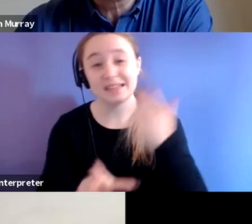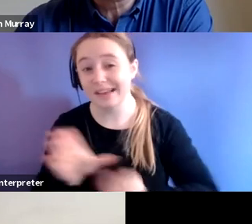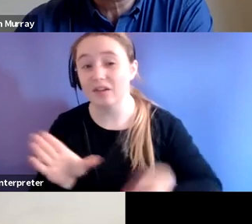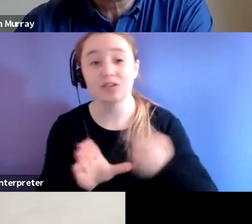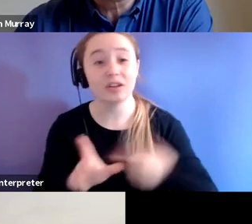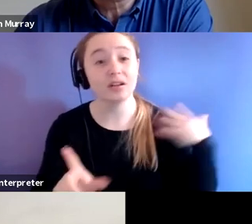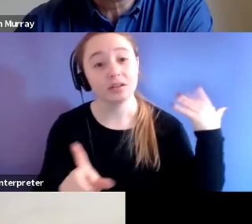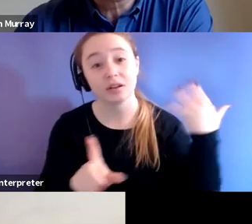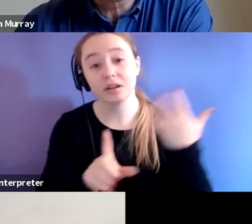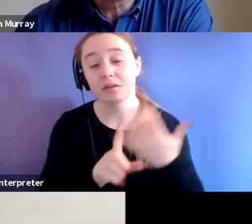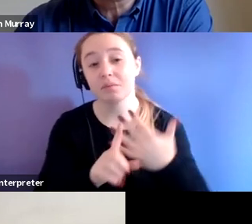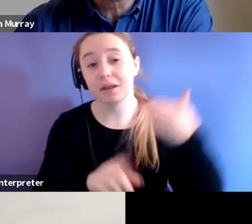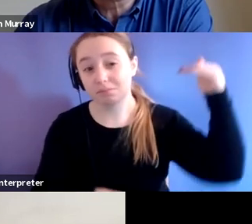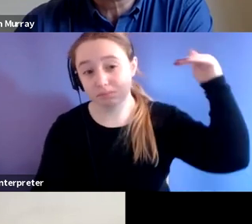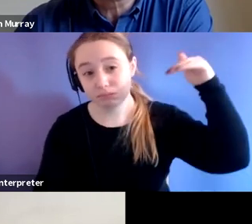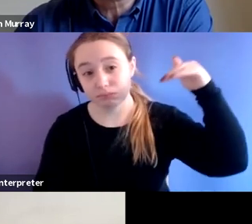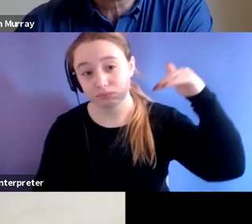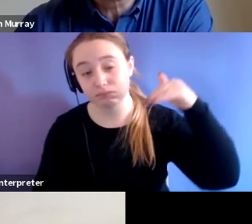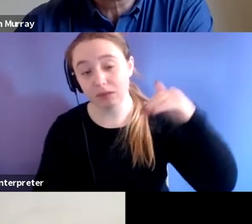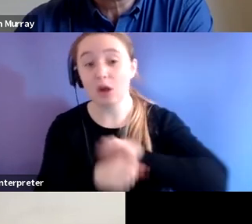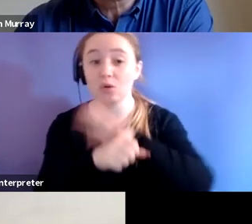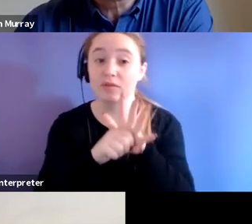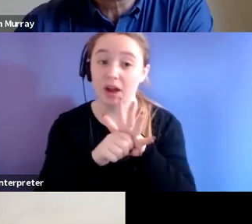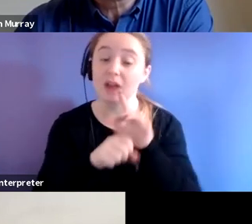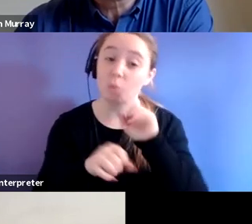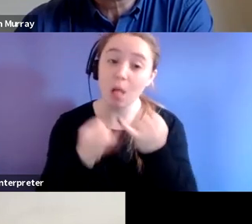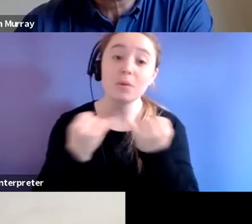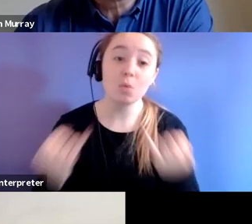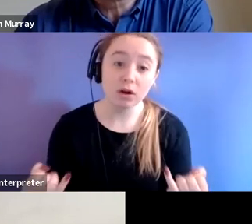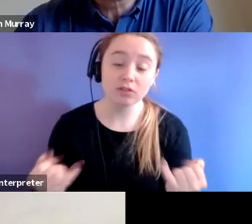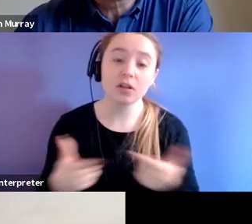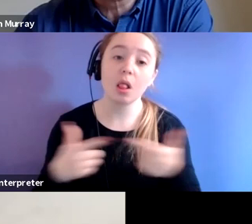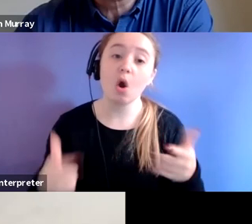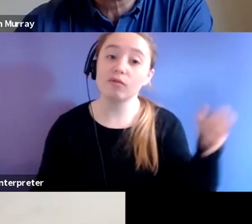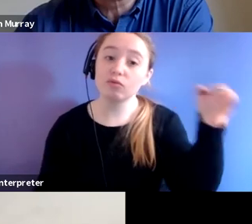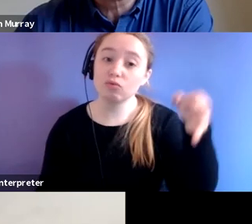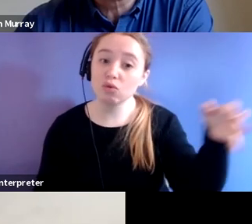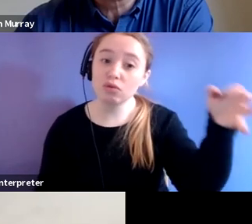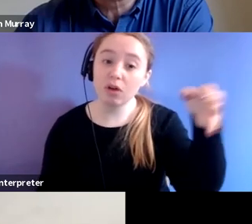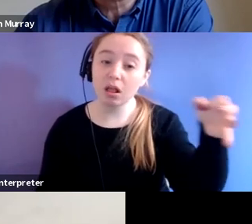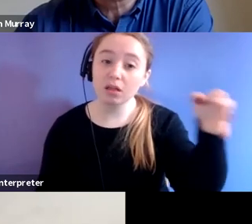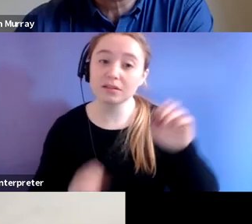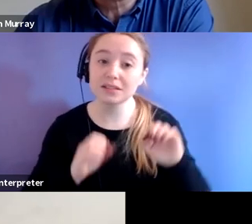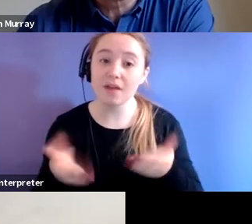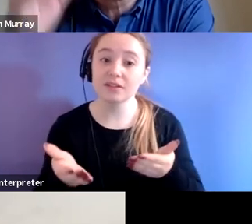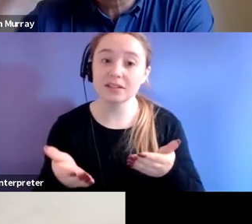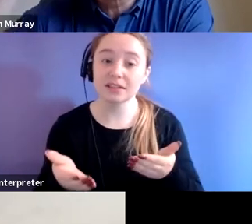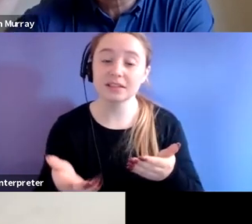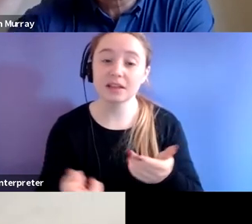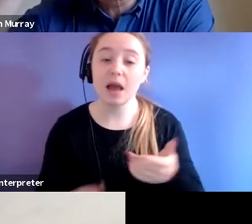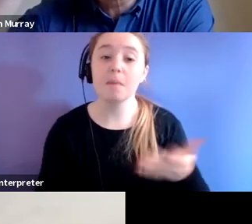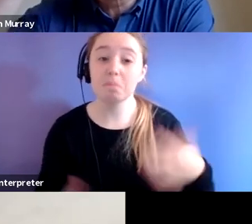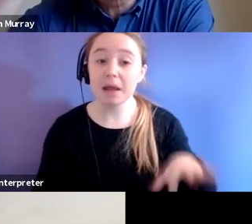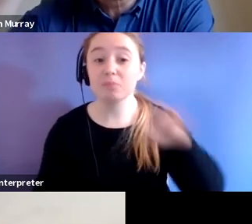and this is going to accelerate it. Many rural bus services were marginally profitable, and I